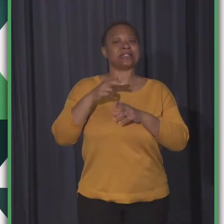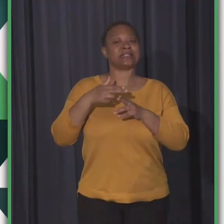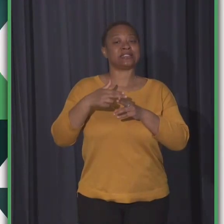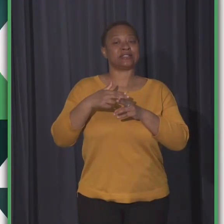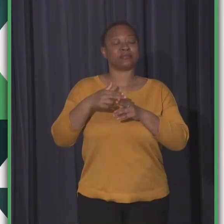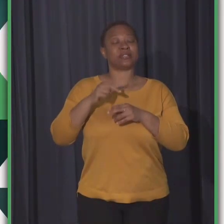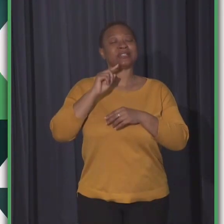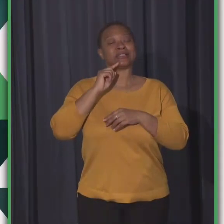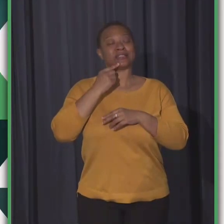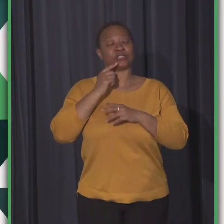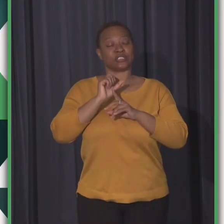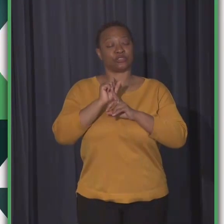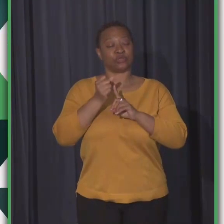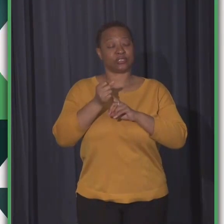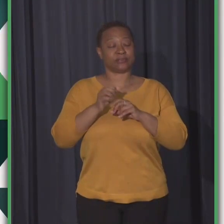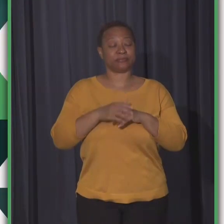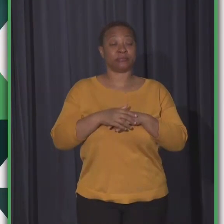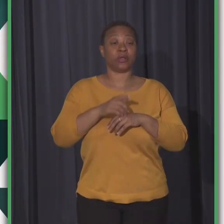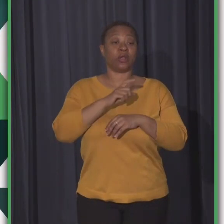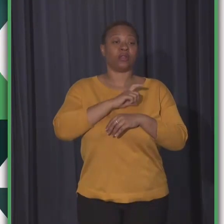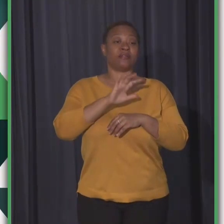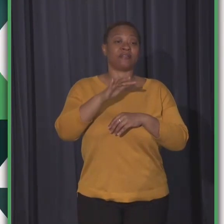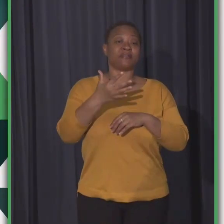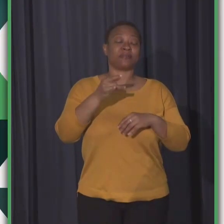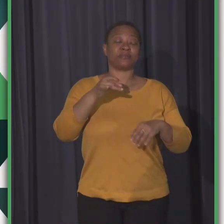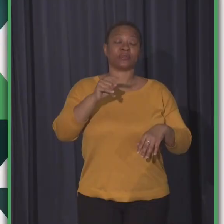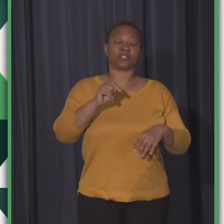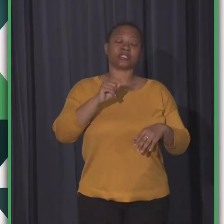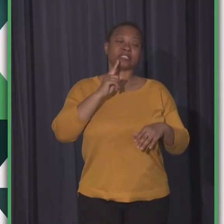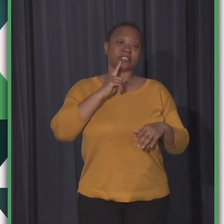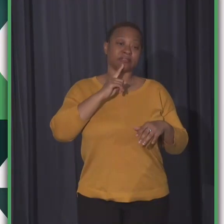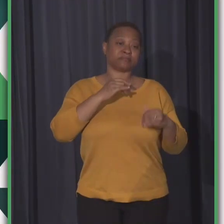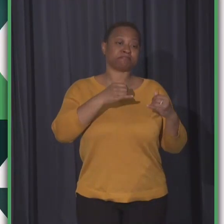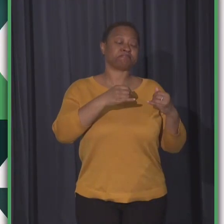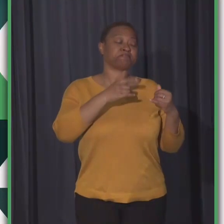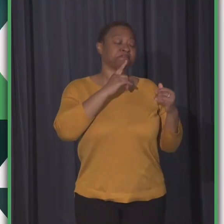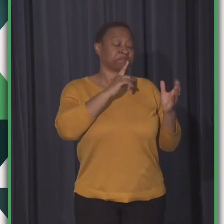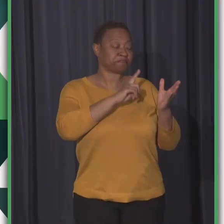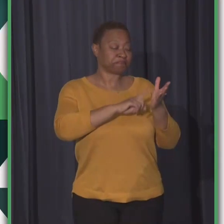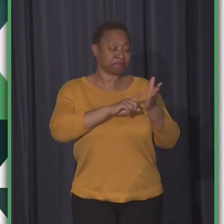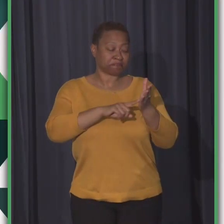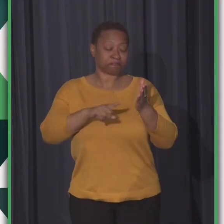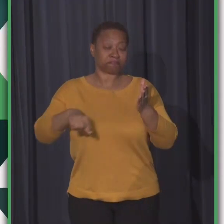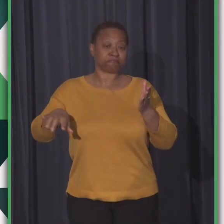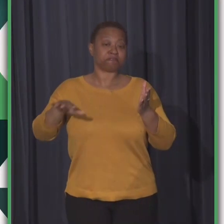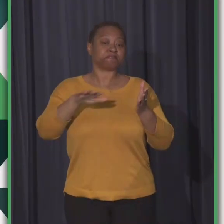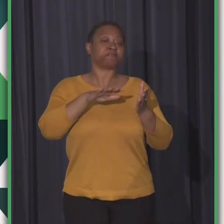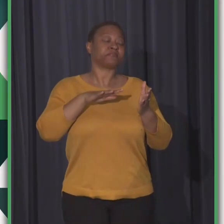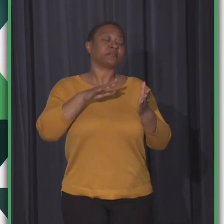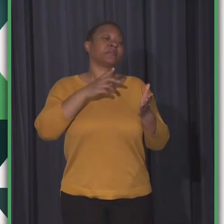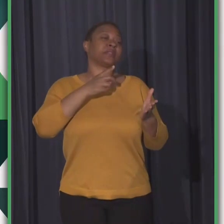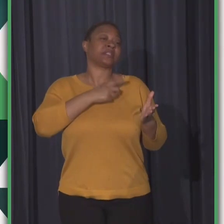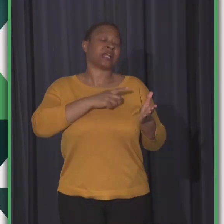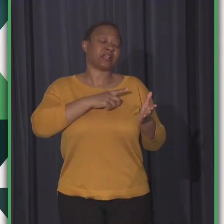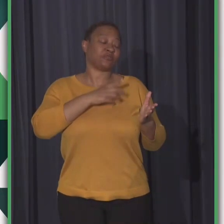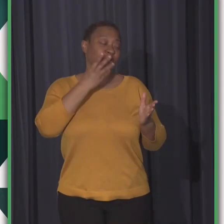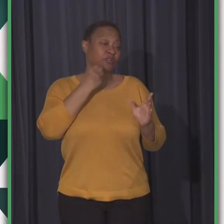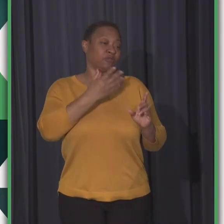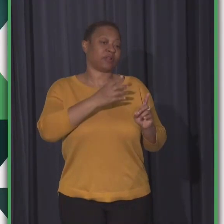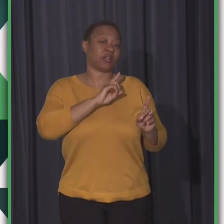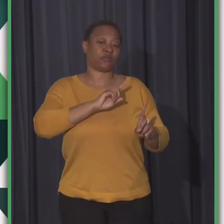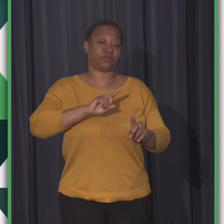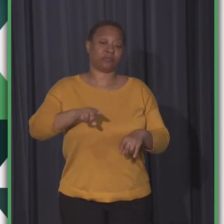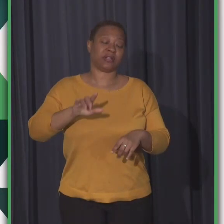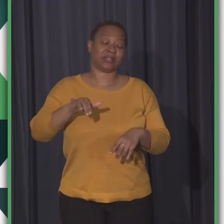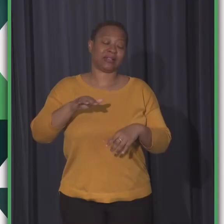temporary serious condition. Officers from the 5th Precinct secured the scene, and detectives from the 5th Precinct Detective Unit shooting team were notified and responded